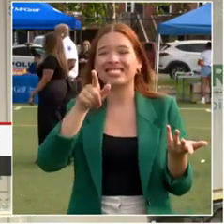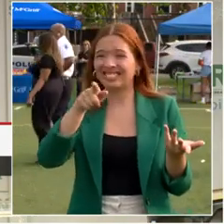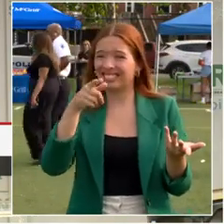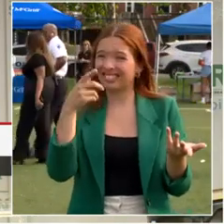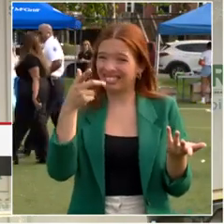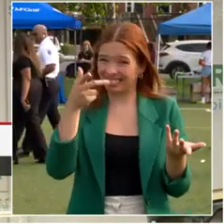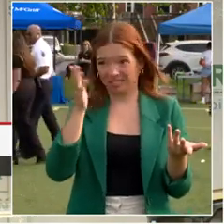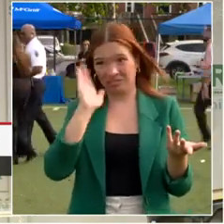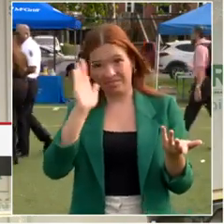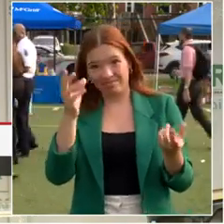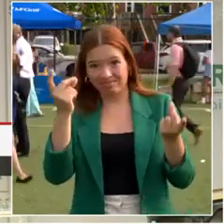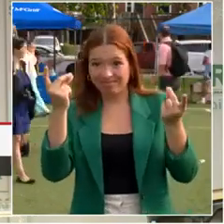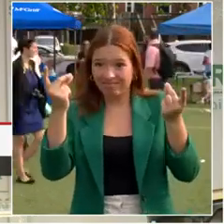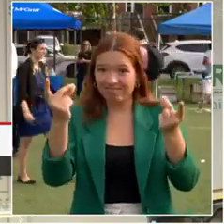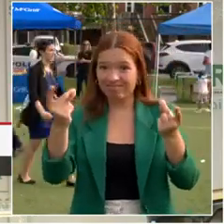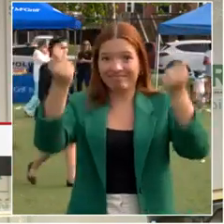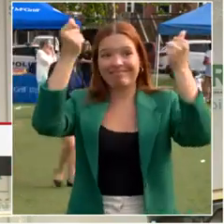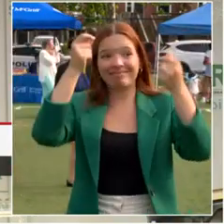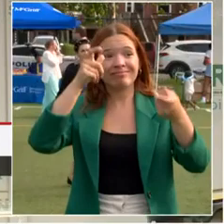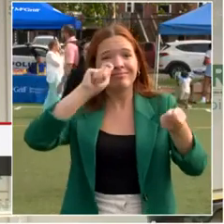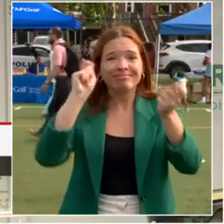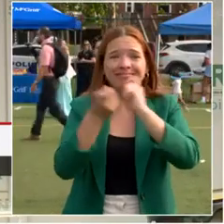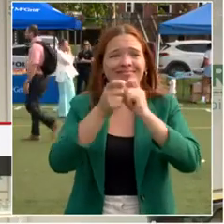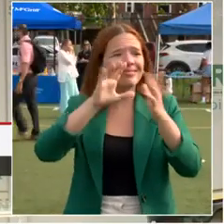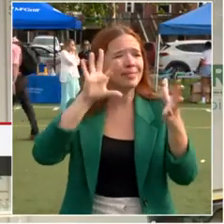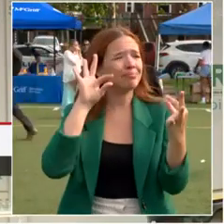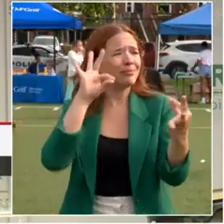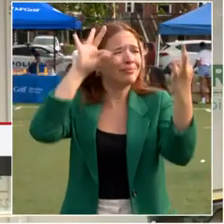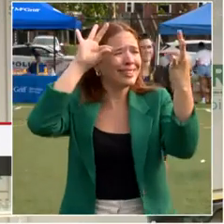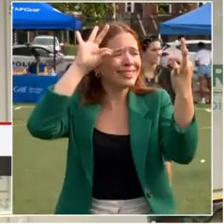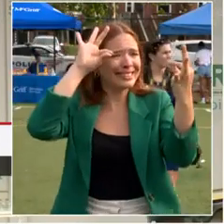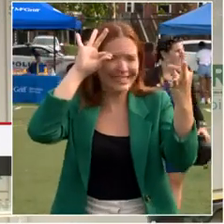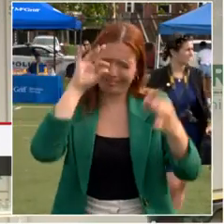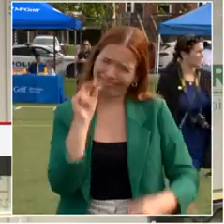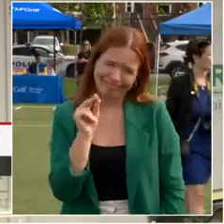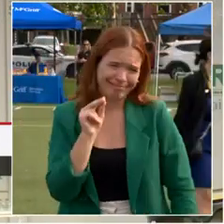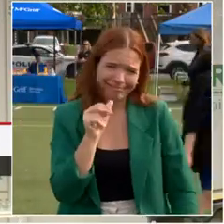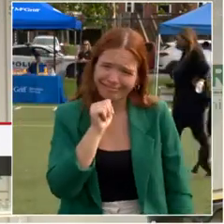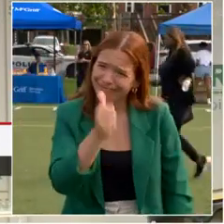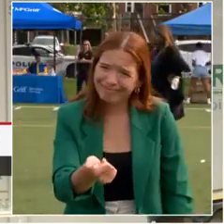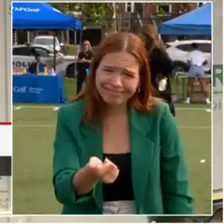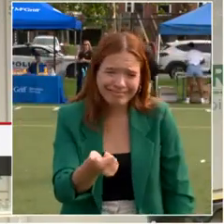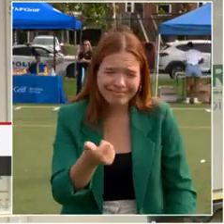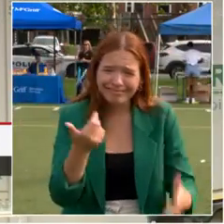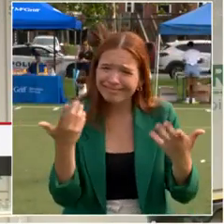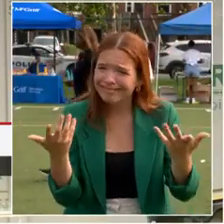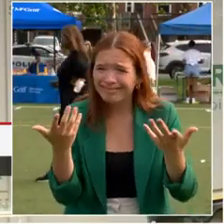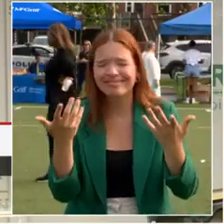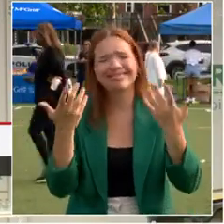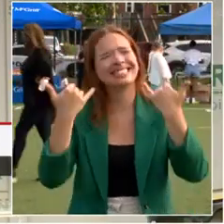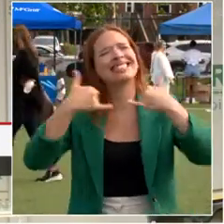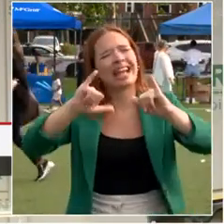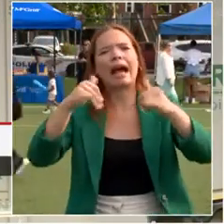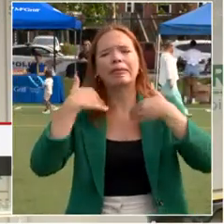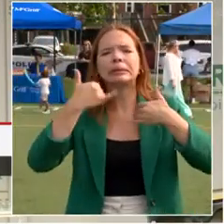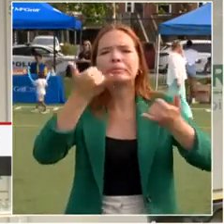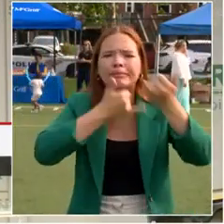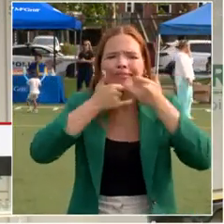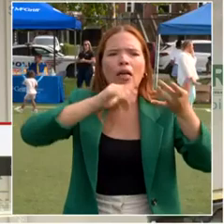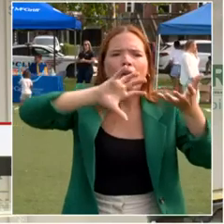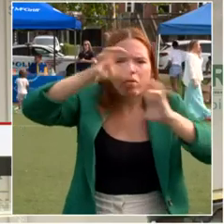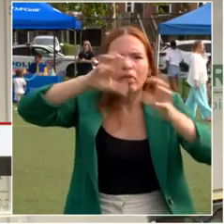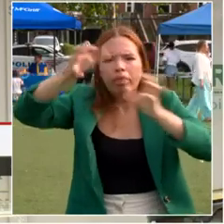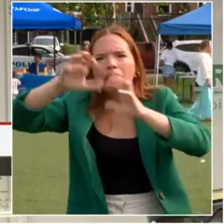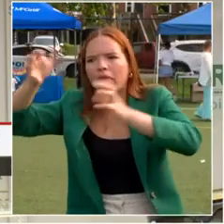last dealing with the surge, we had one of our most horrific mass shootings 2 years after the surge peaked. Those